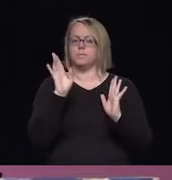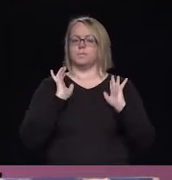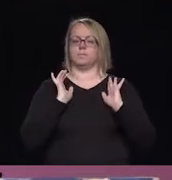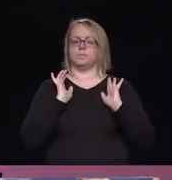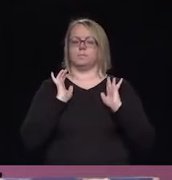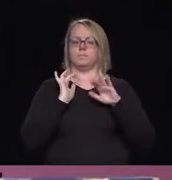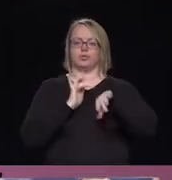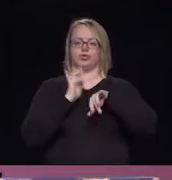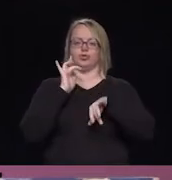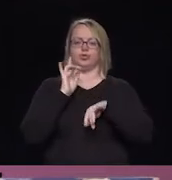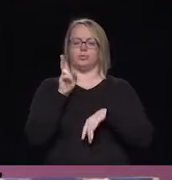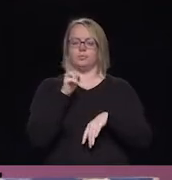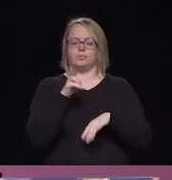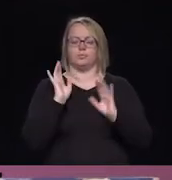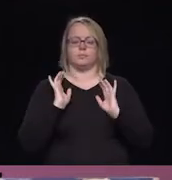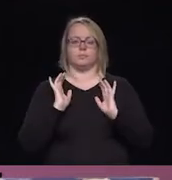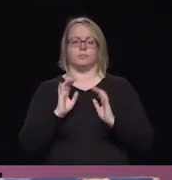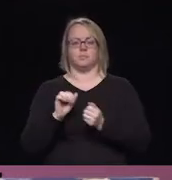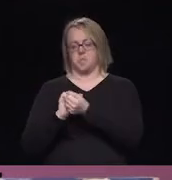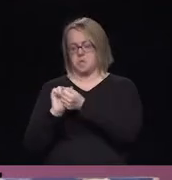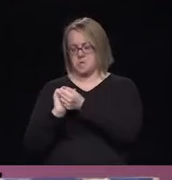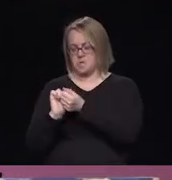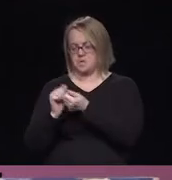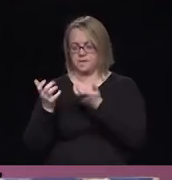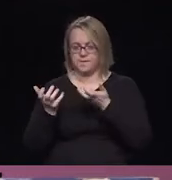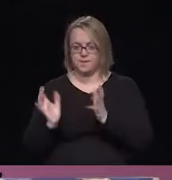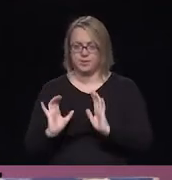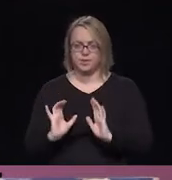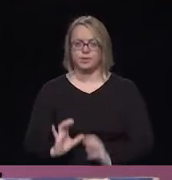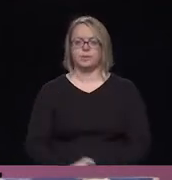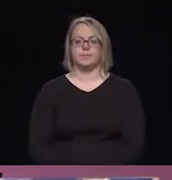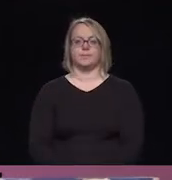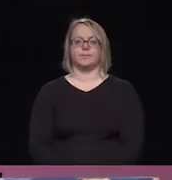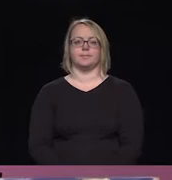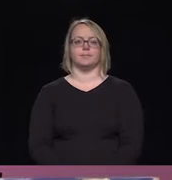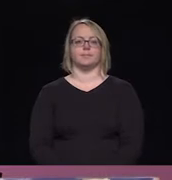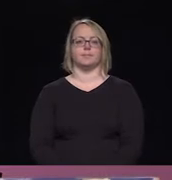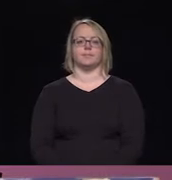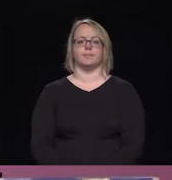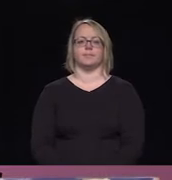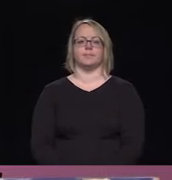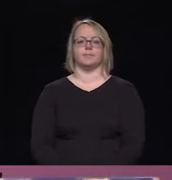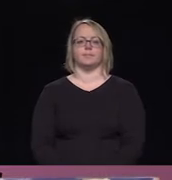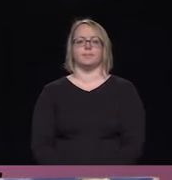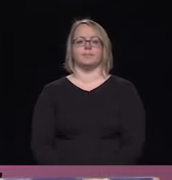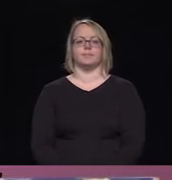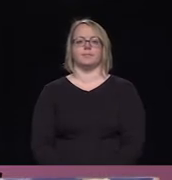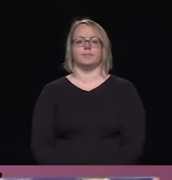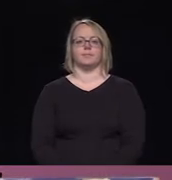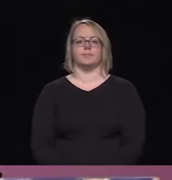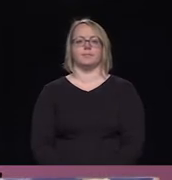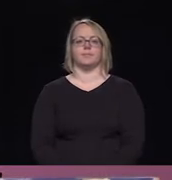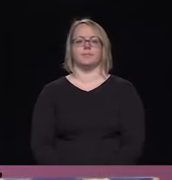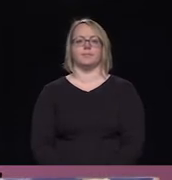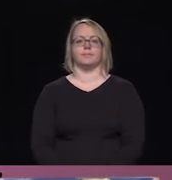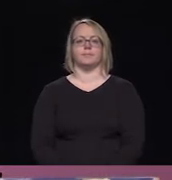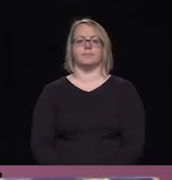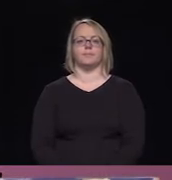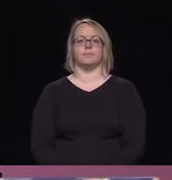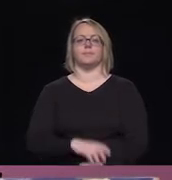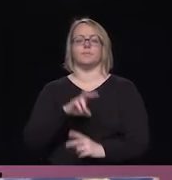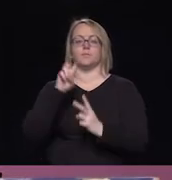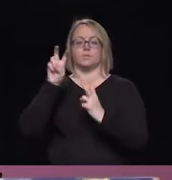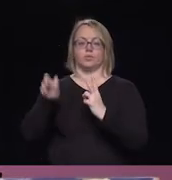I'm going clean that. And we are now going to grab the little brother brush.